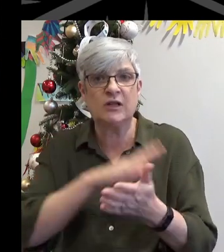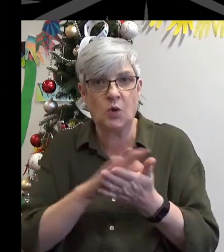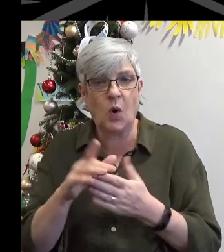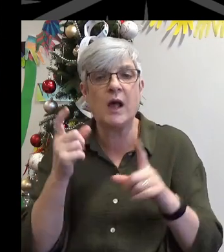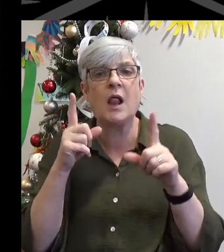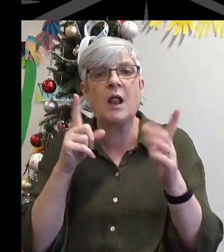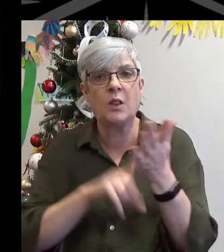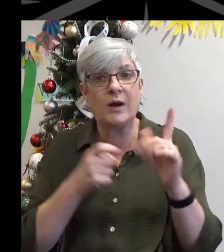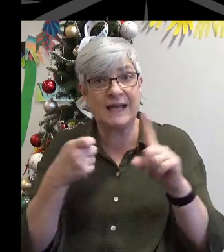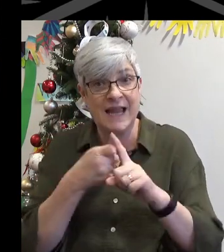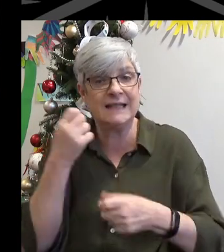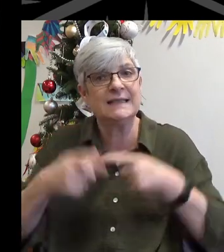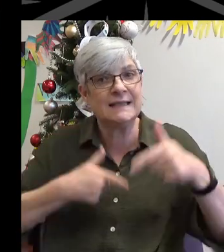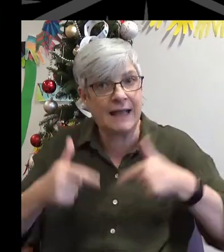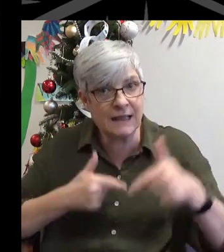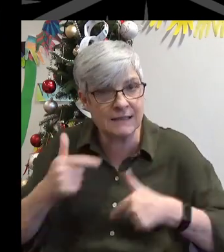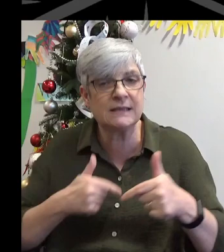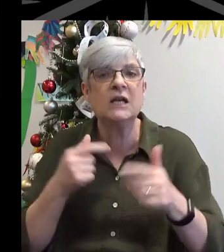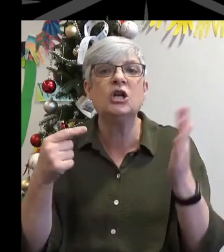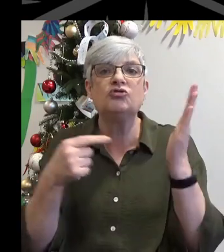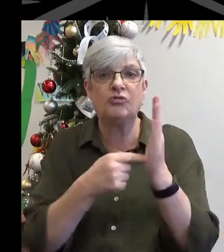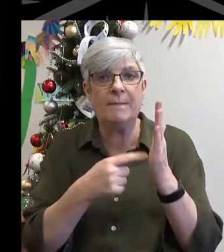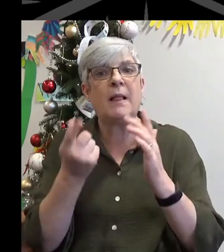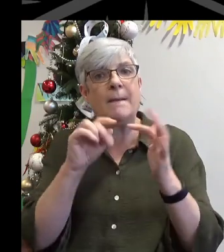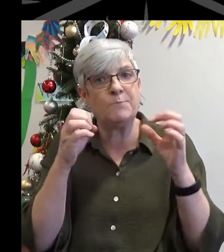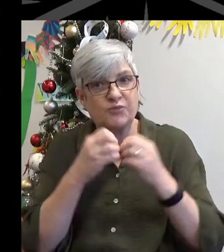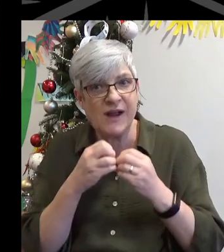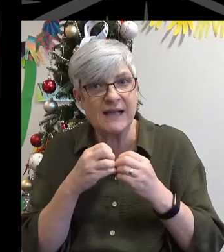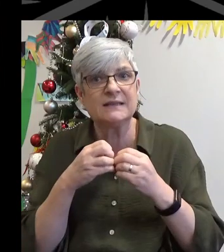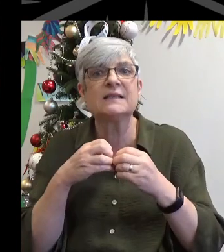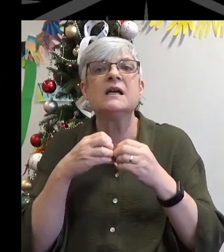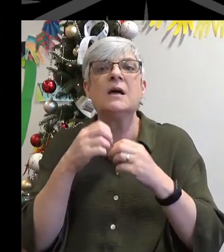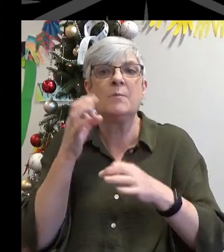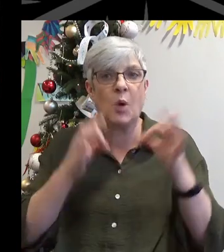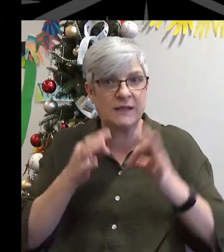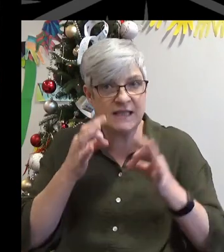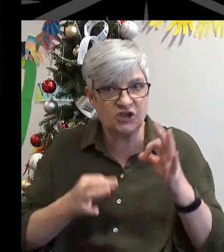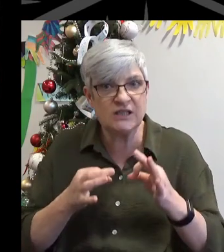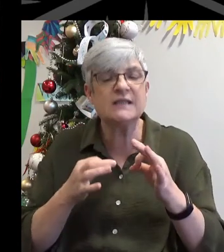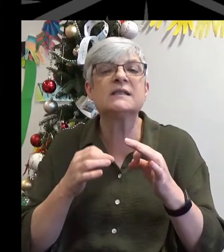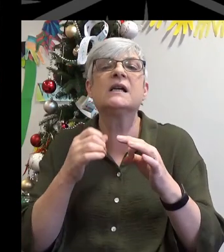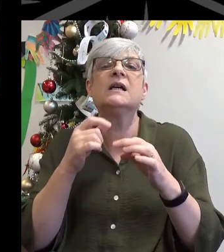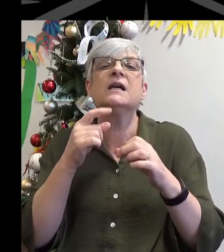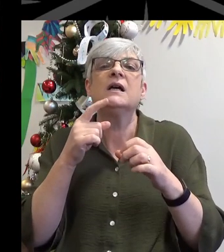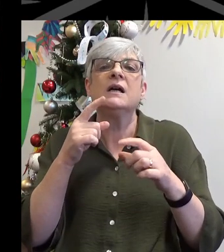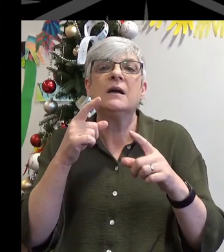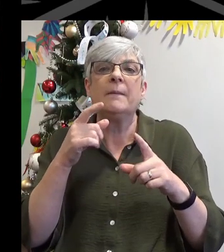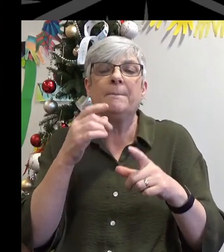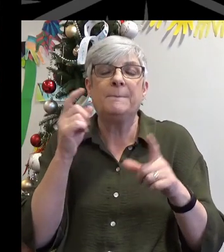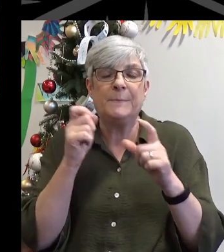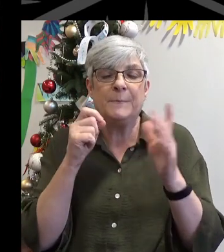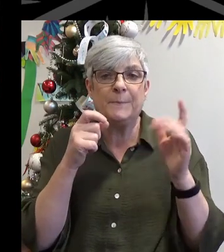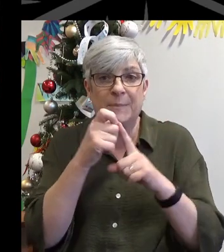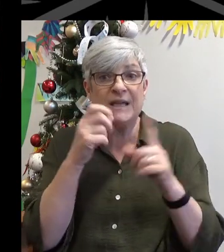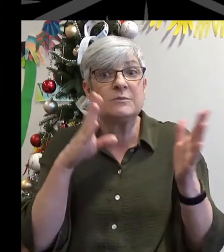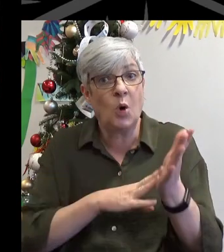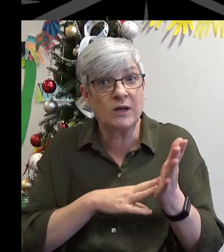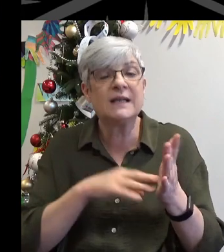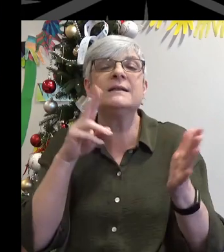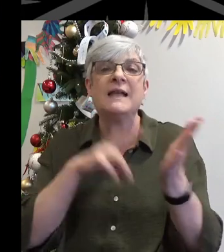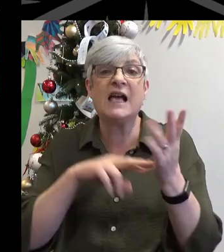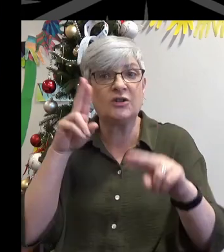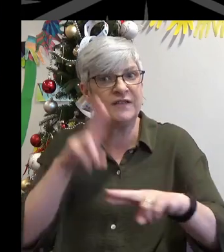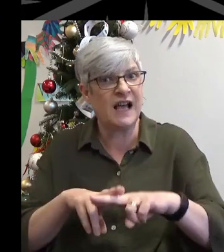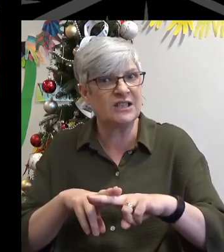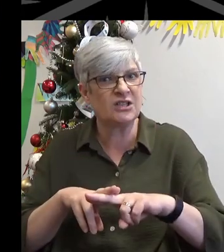Laura Kenny, cyclists. Trimble and Willie Brandt, politicians. Piers Morgan and Nigel Farage. Well, I reckon